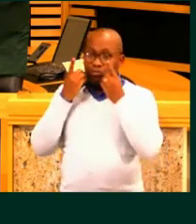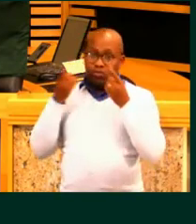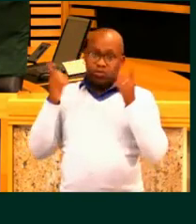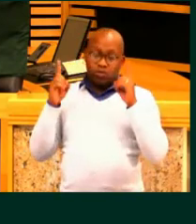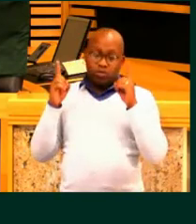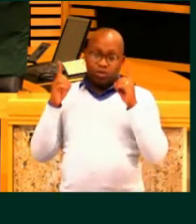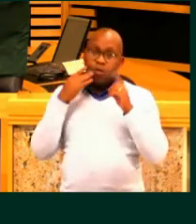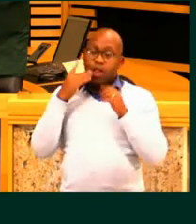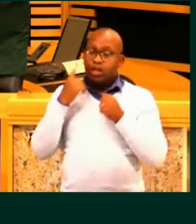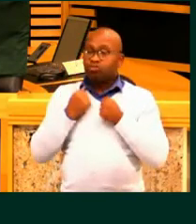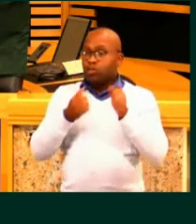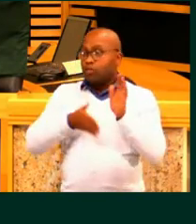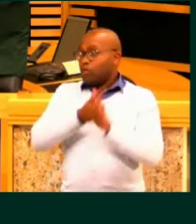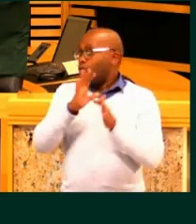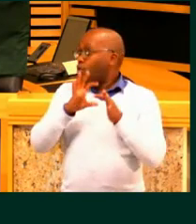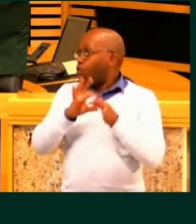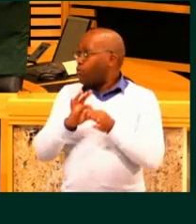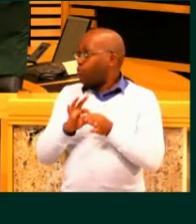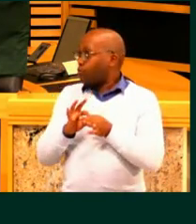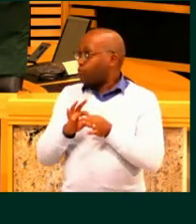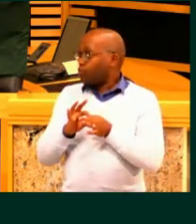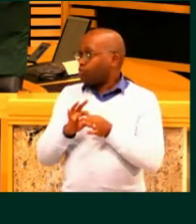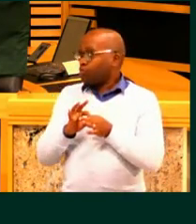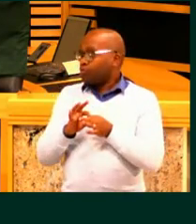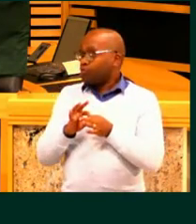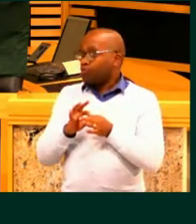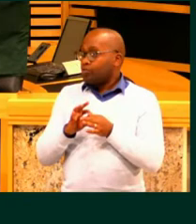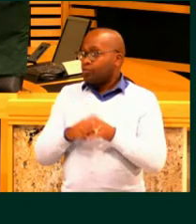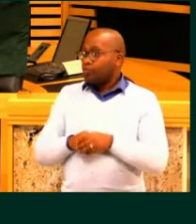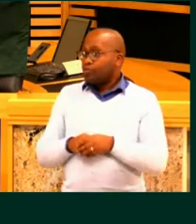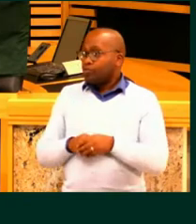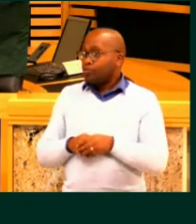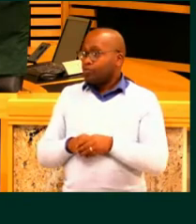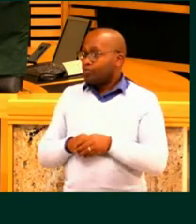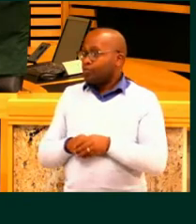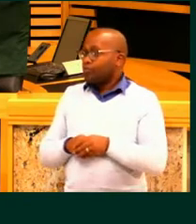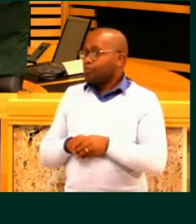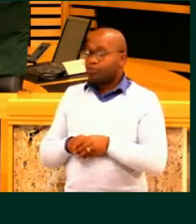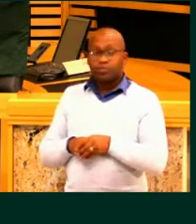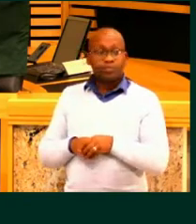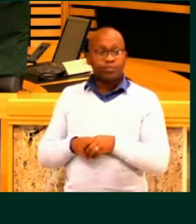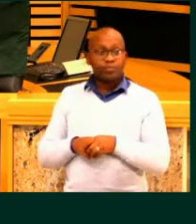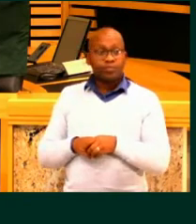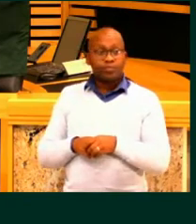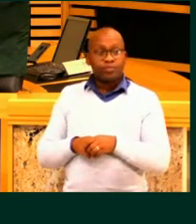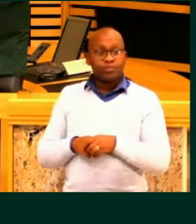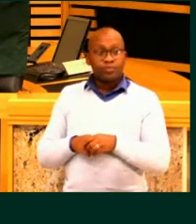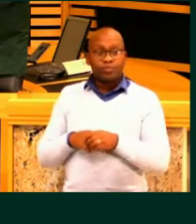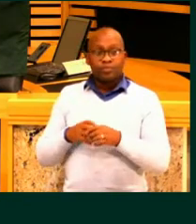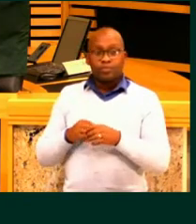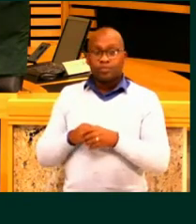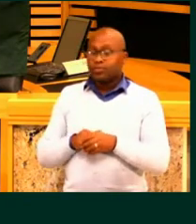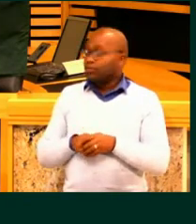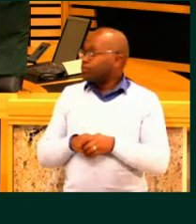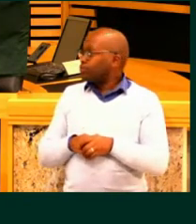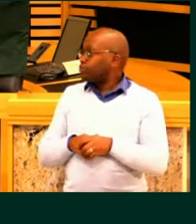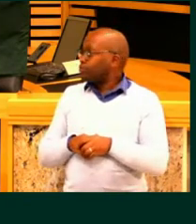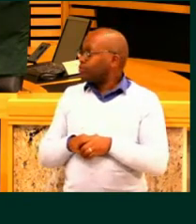with ction as um yes thank you so much thank you